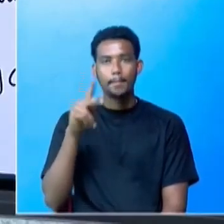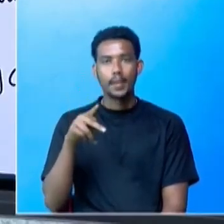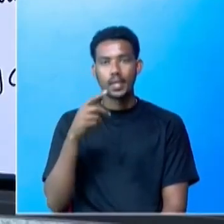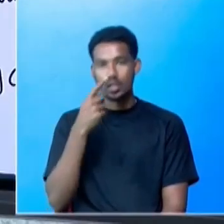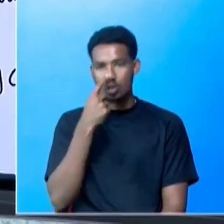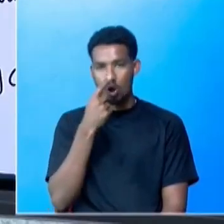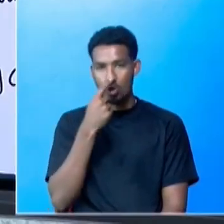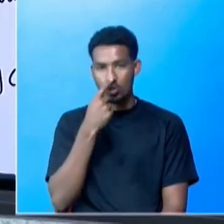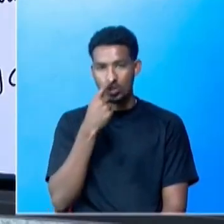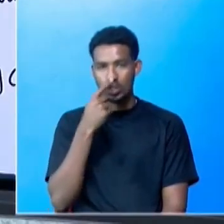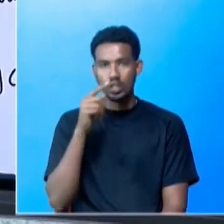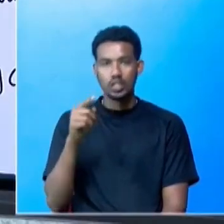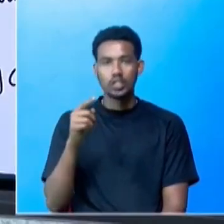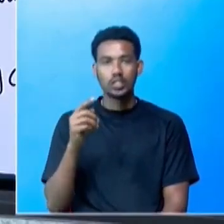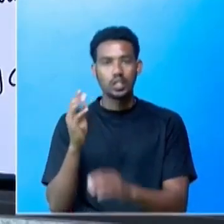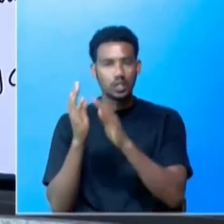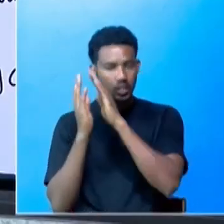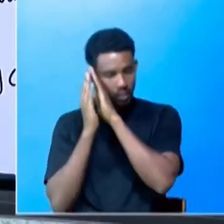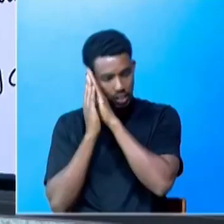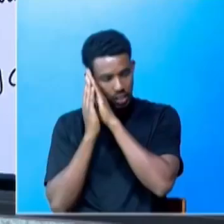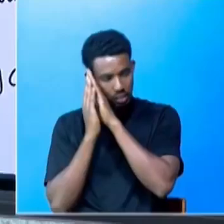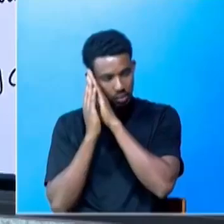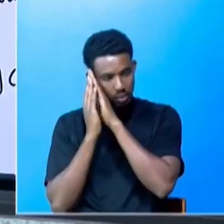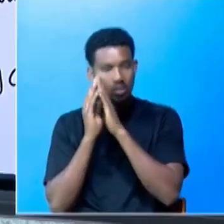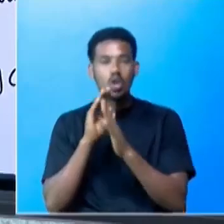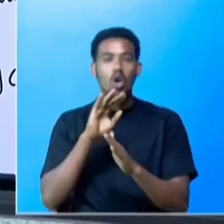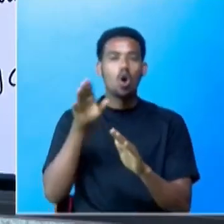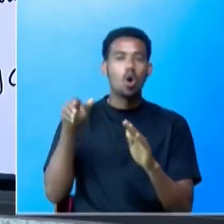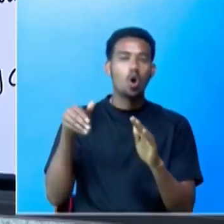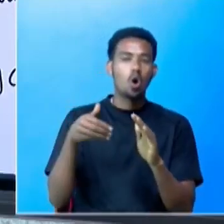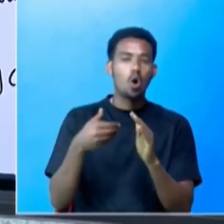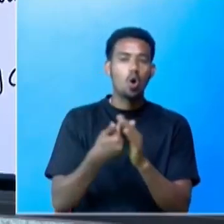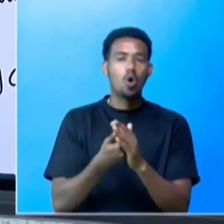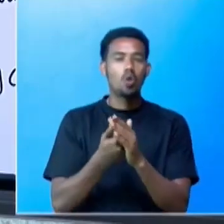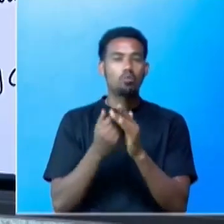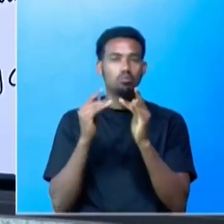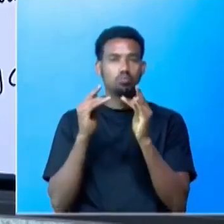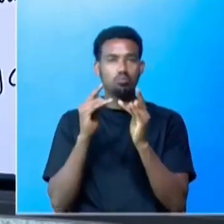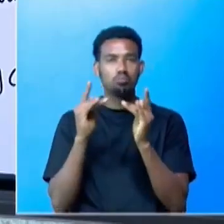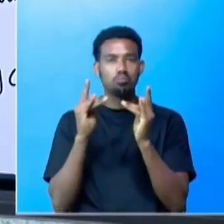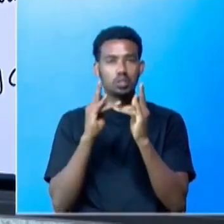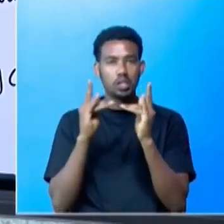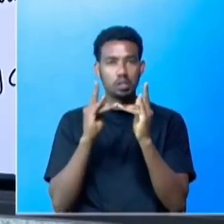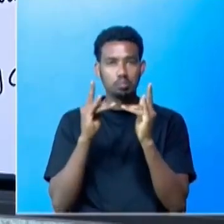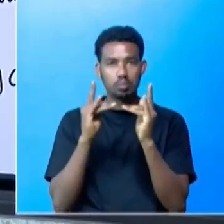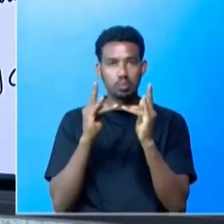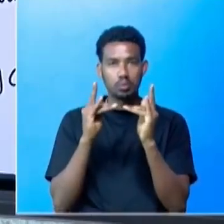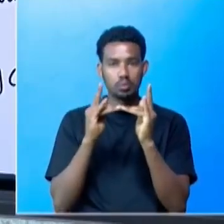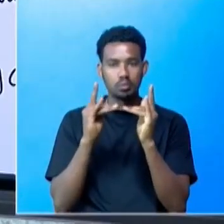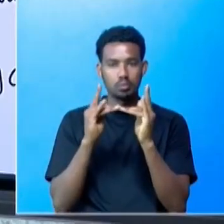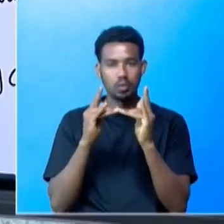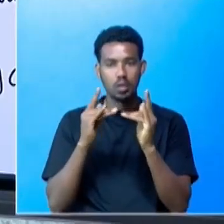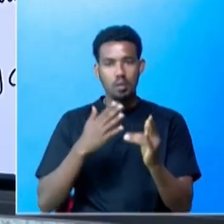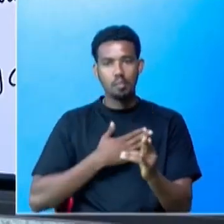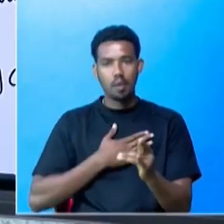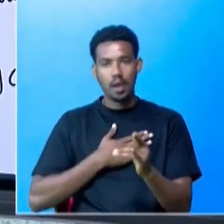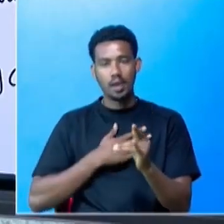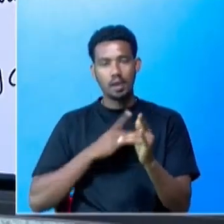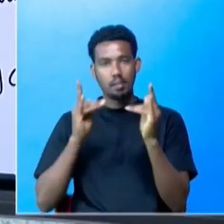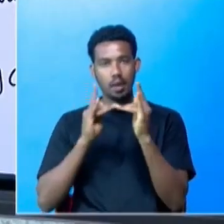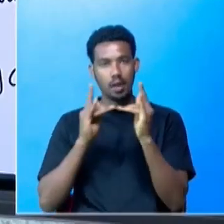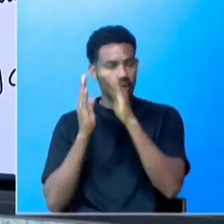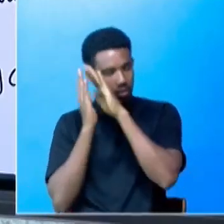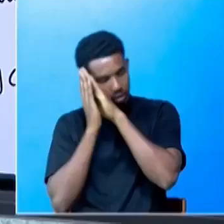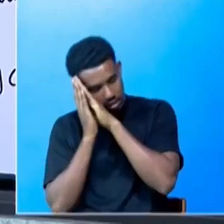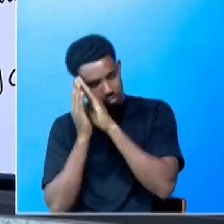also, she sleeps on my bed. She sleeps on my